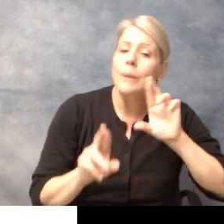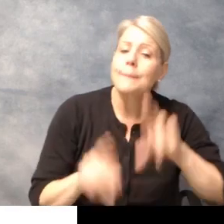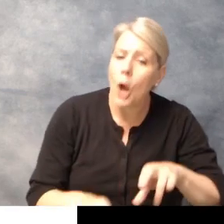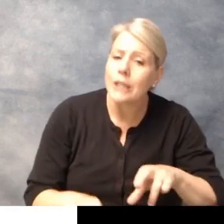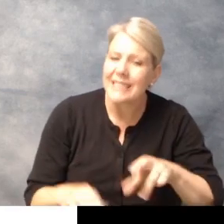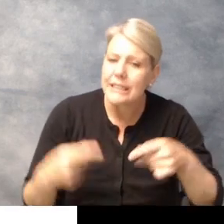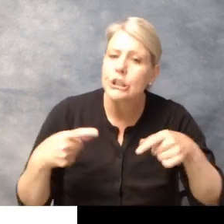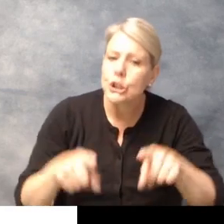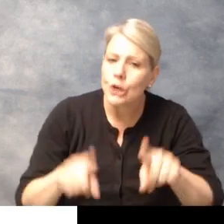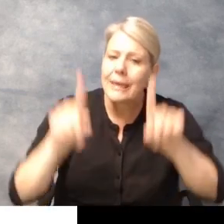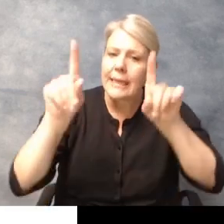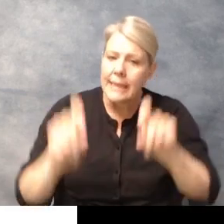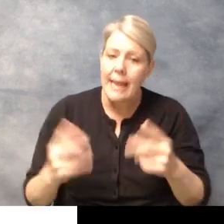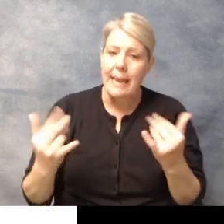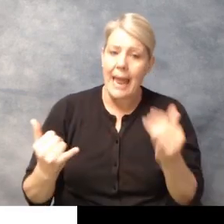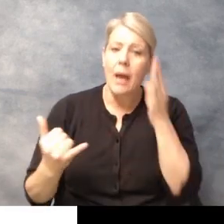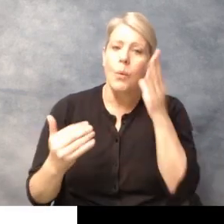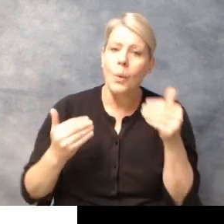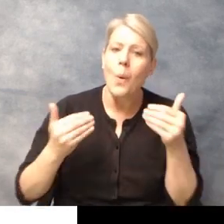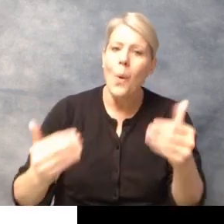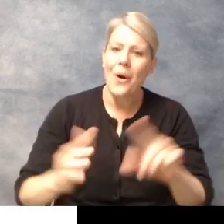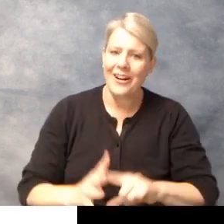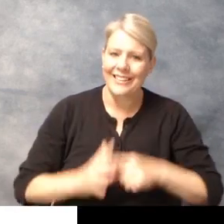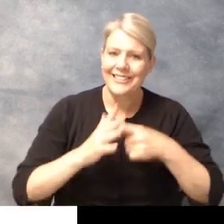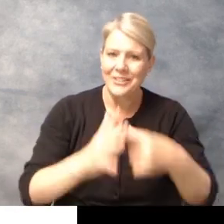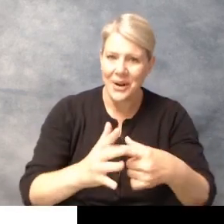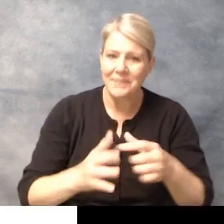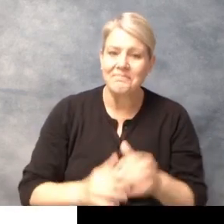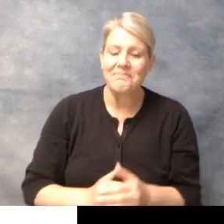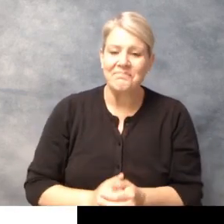with. So let's get started.